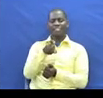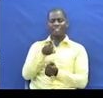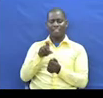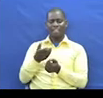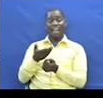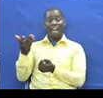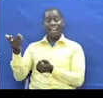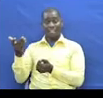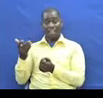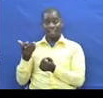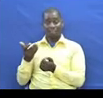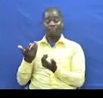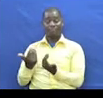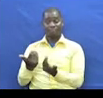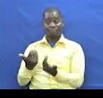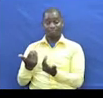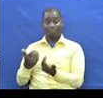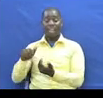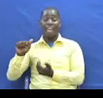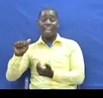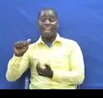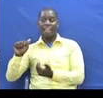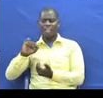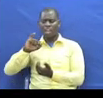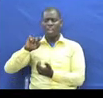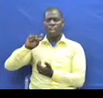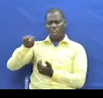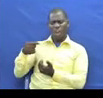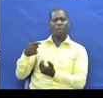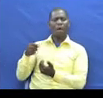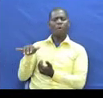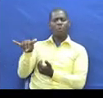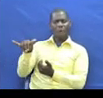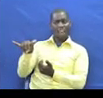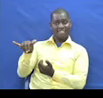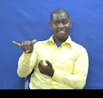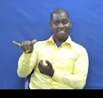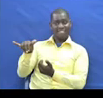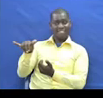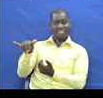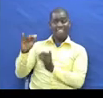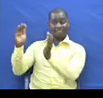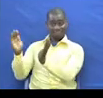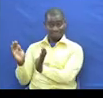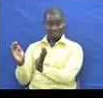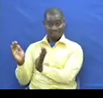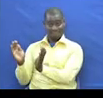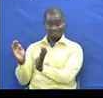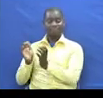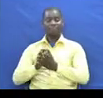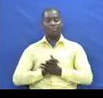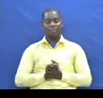second ordered pair from this one, it is A, Y. That is A,